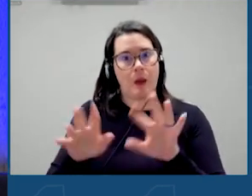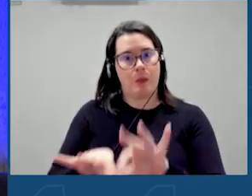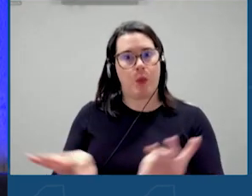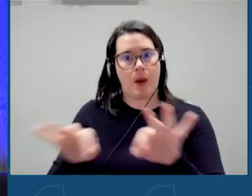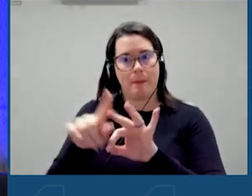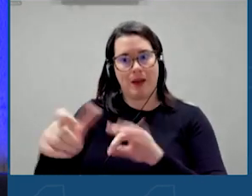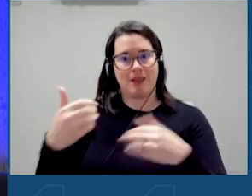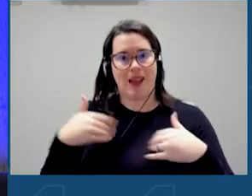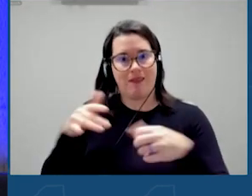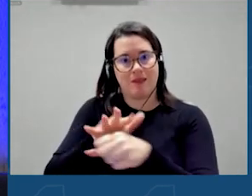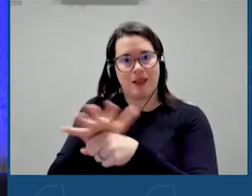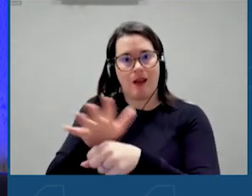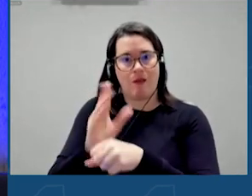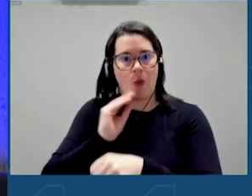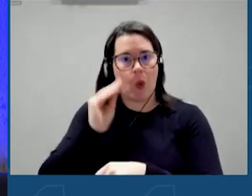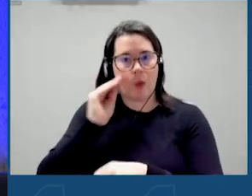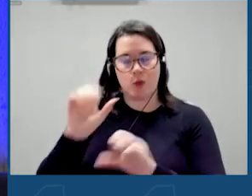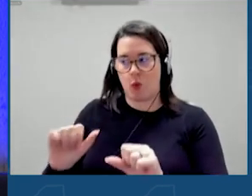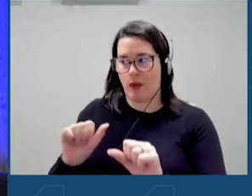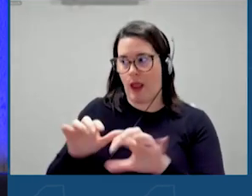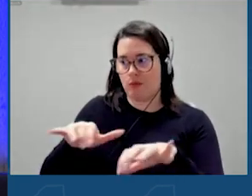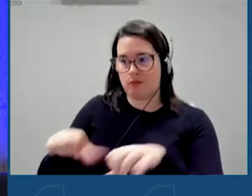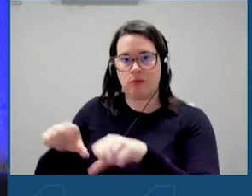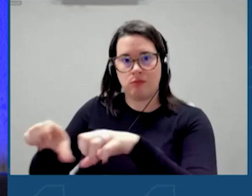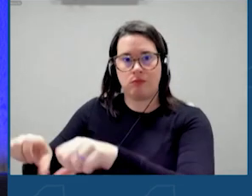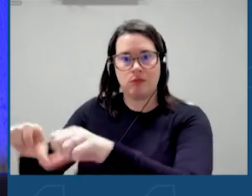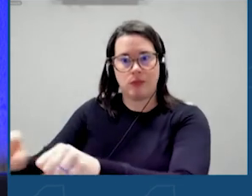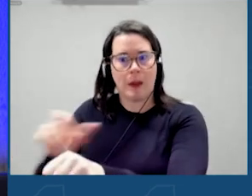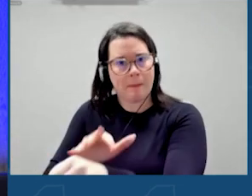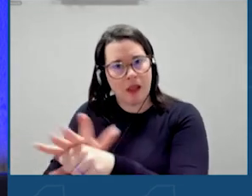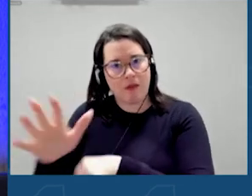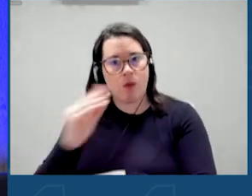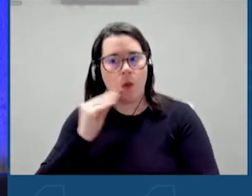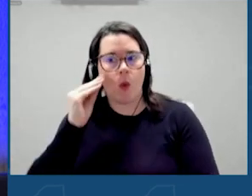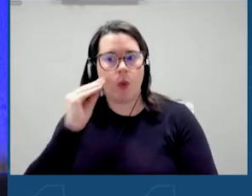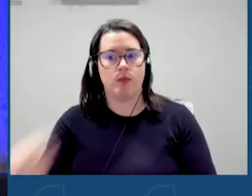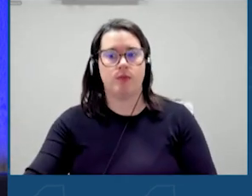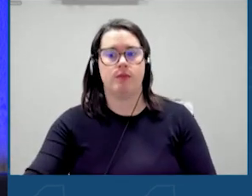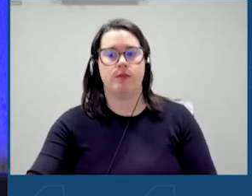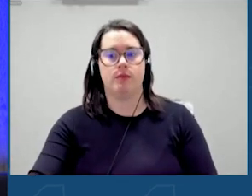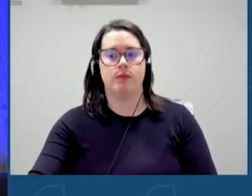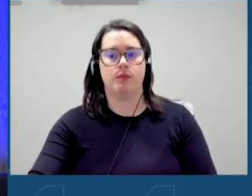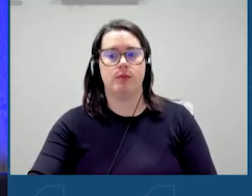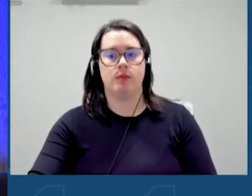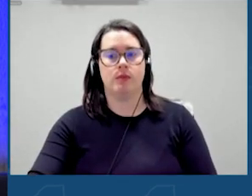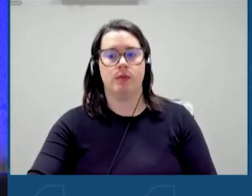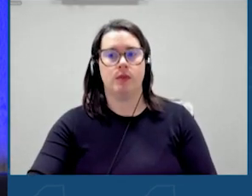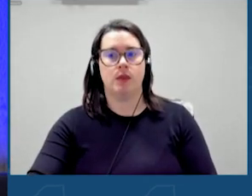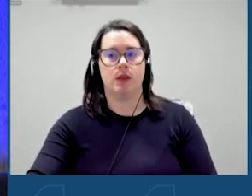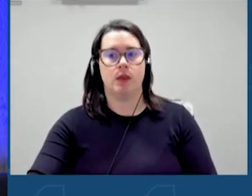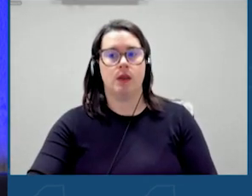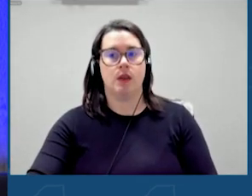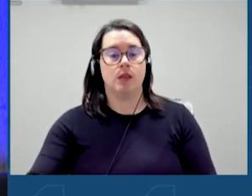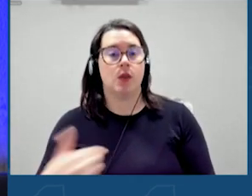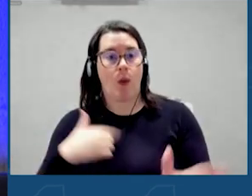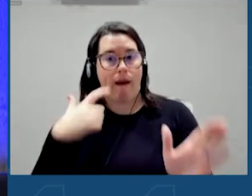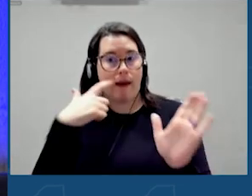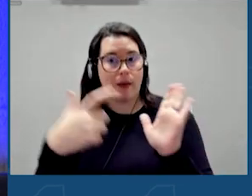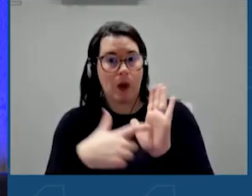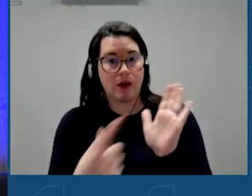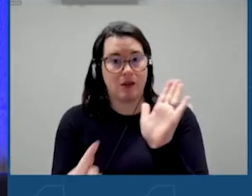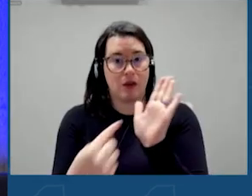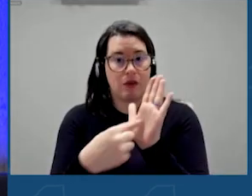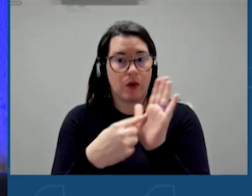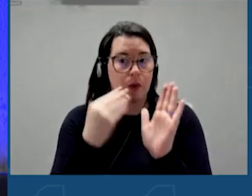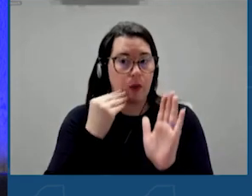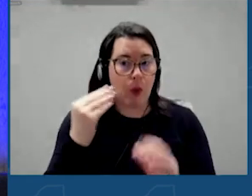plentiful housing. So I saw firsthand what housing stock, available housing, affordable housing for your